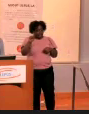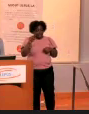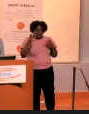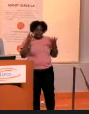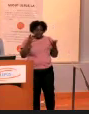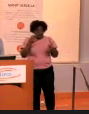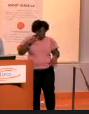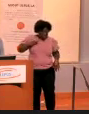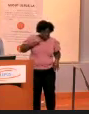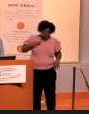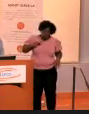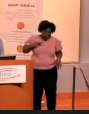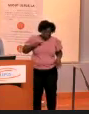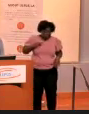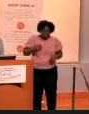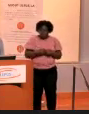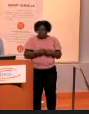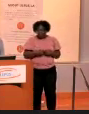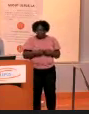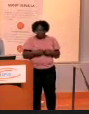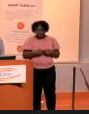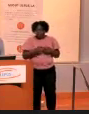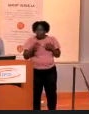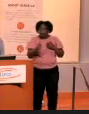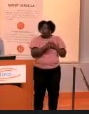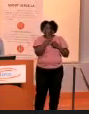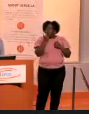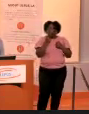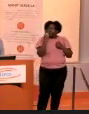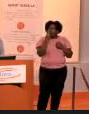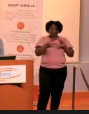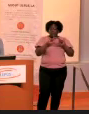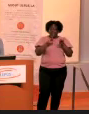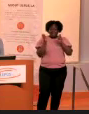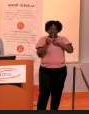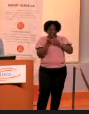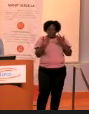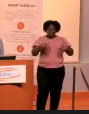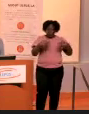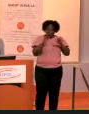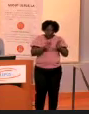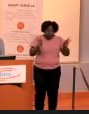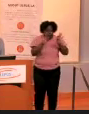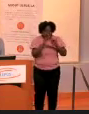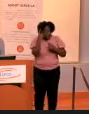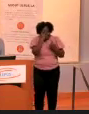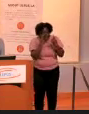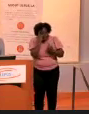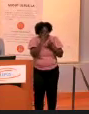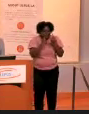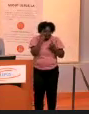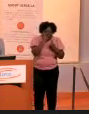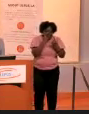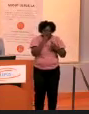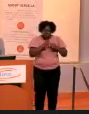the benefits. And then another one of the changes I think that's really important to think about and